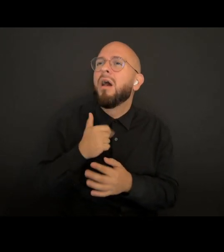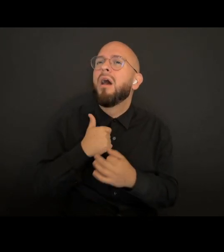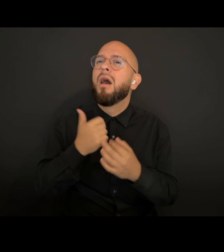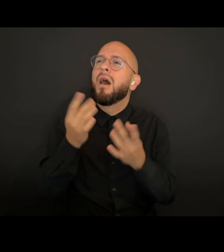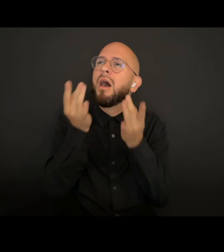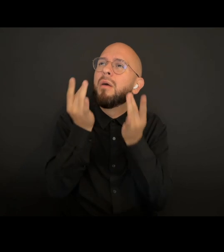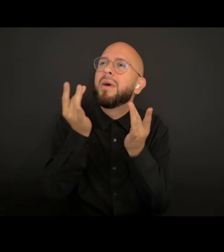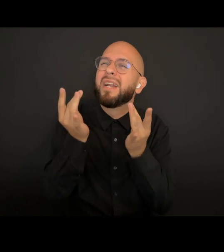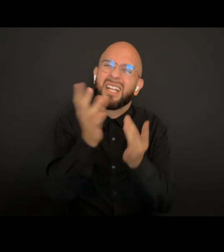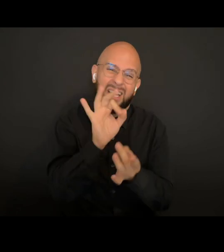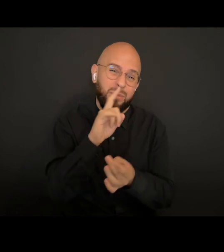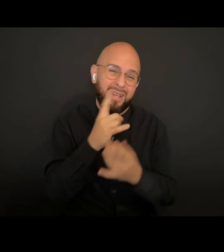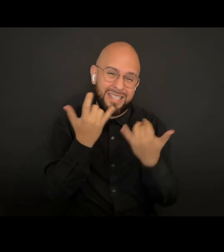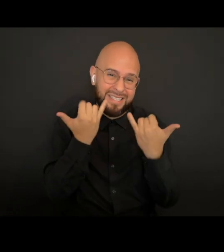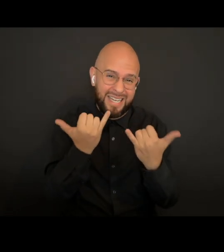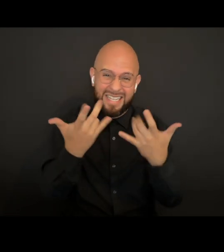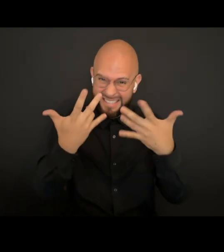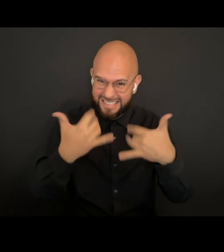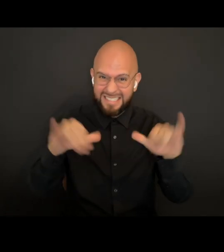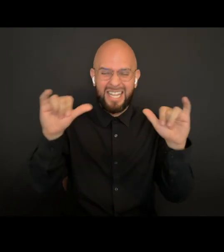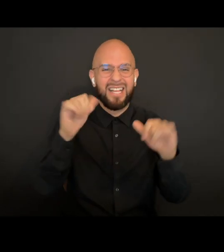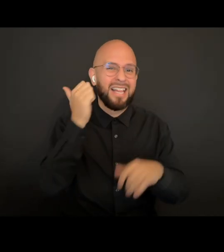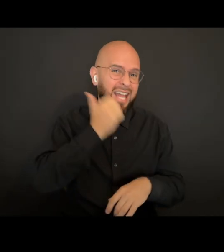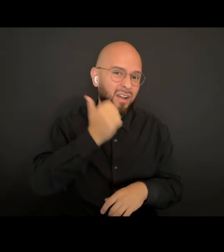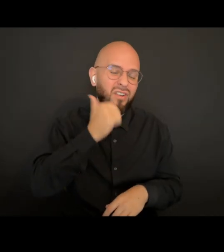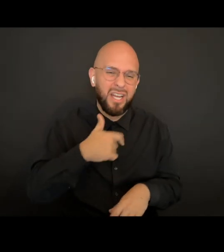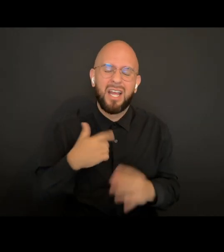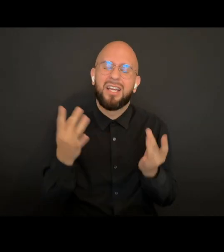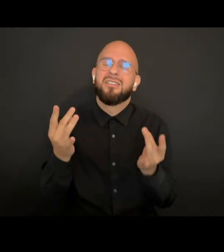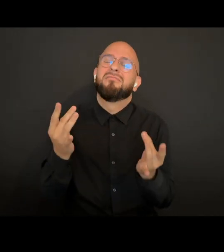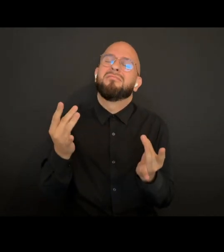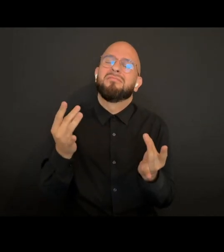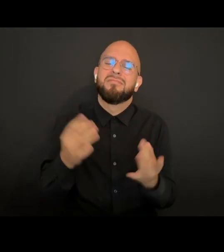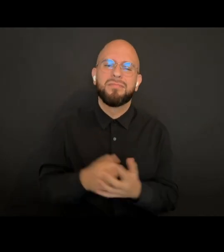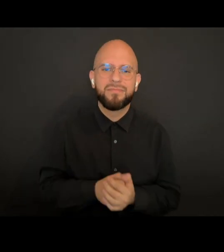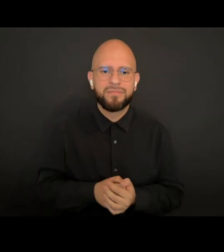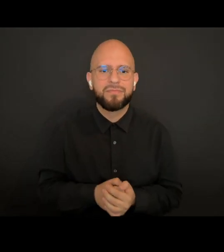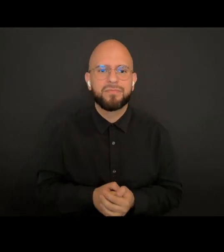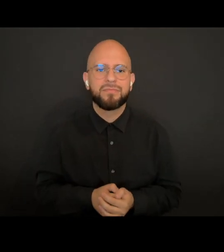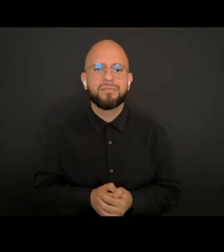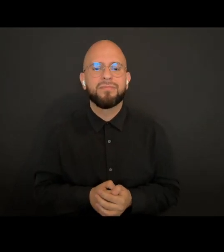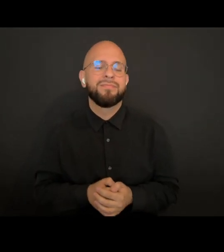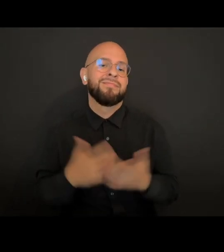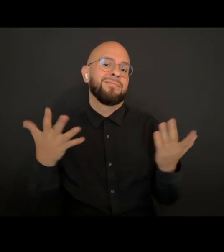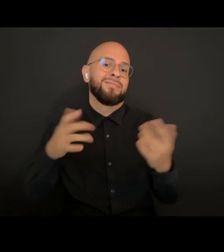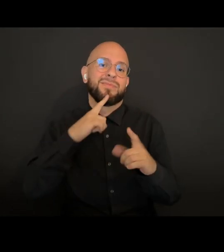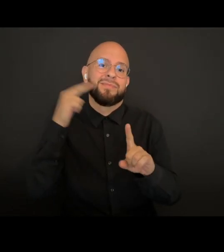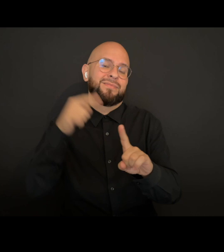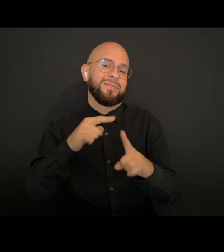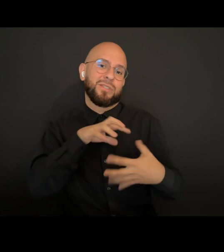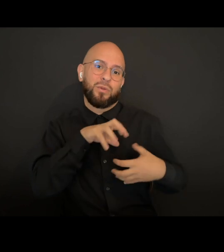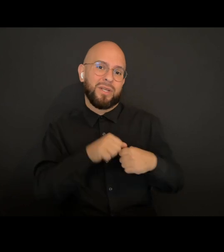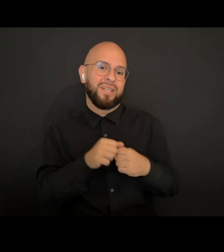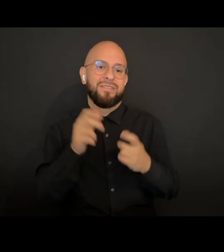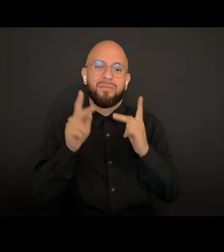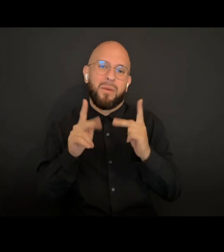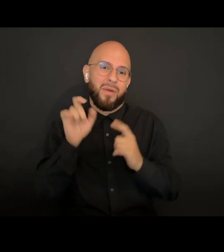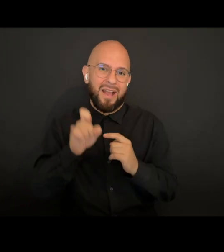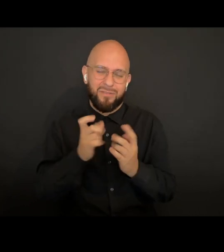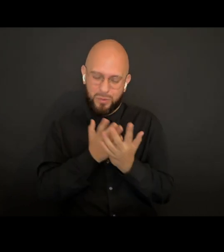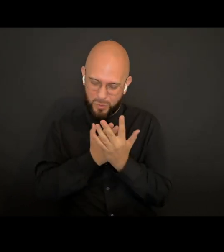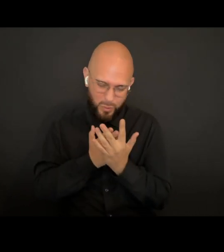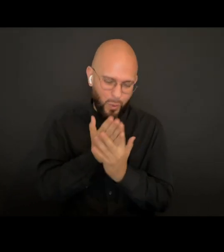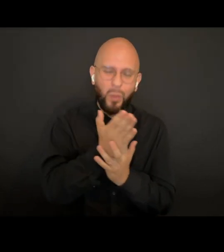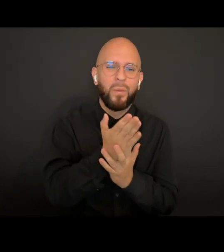and yeah, to this day, I still do that daily. Ultimately, grief is something one has to go through rather